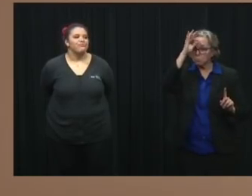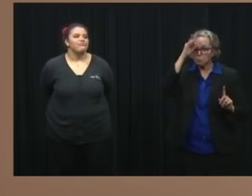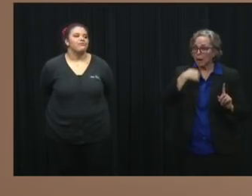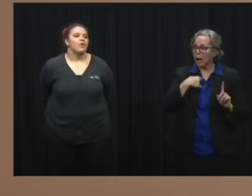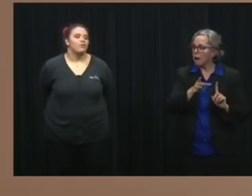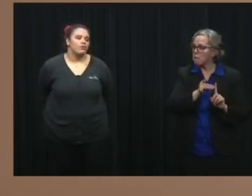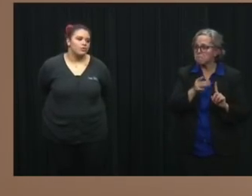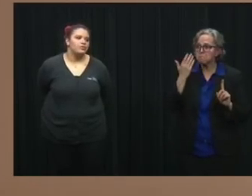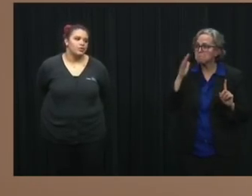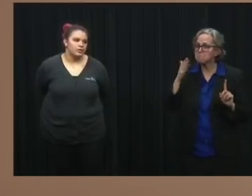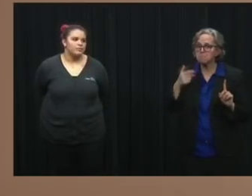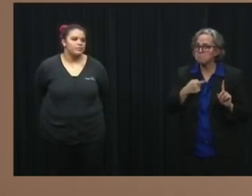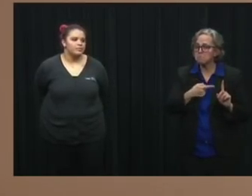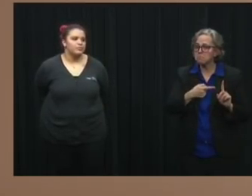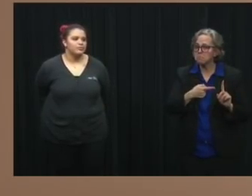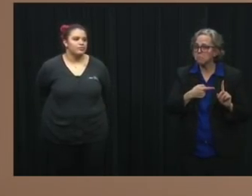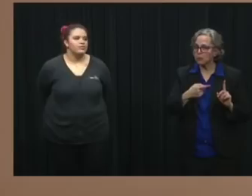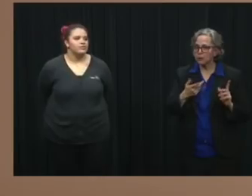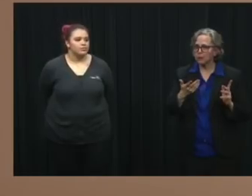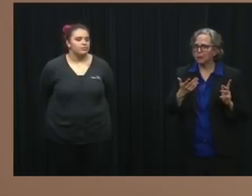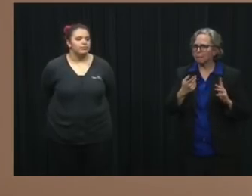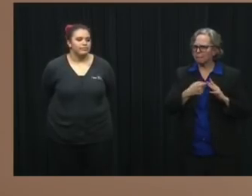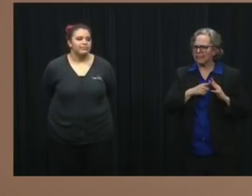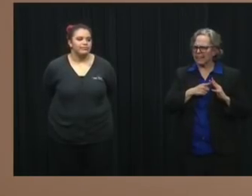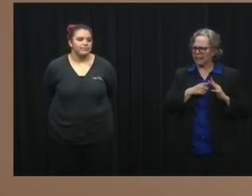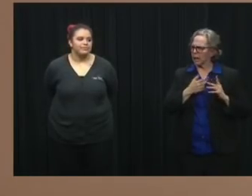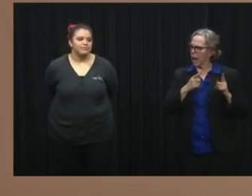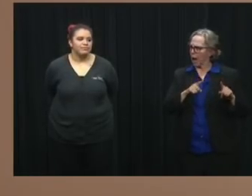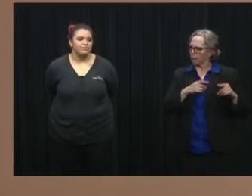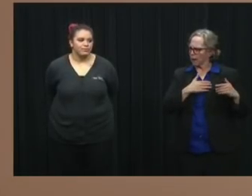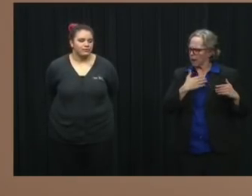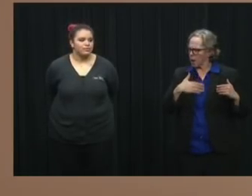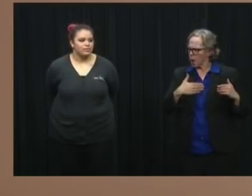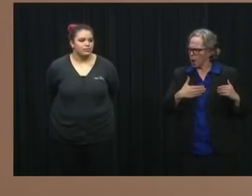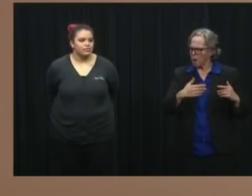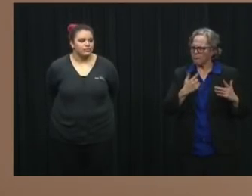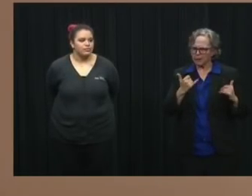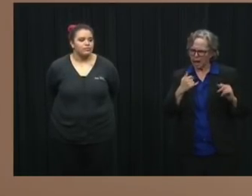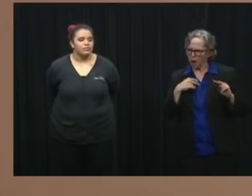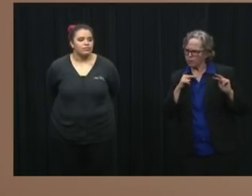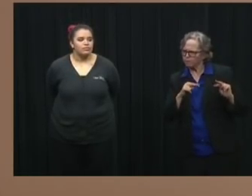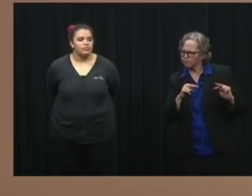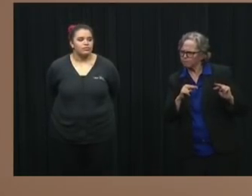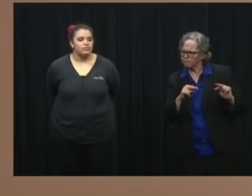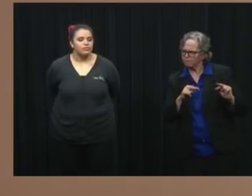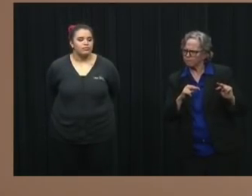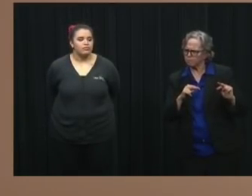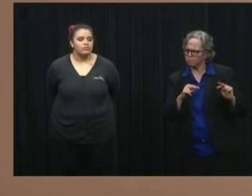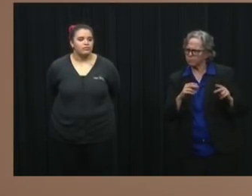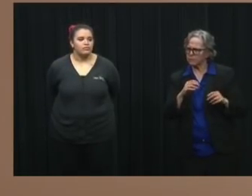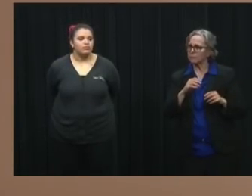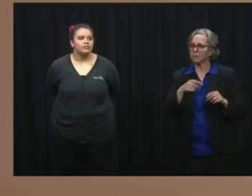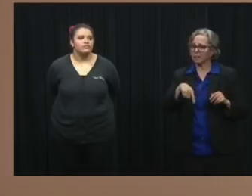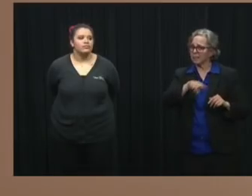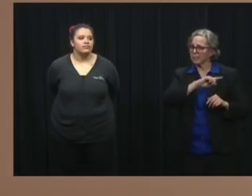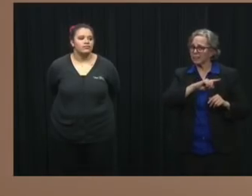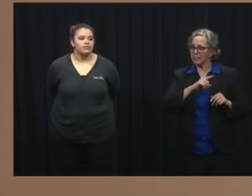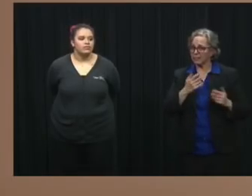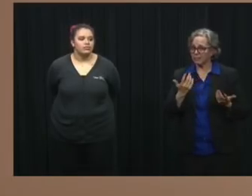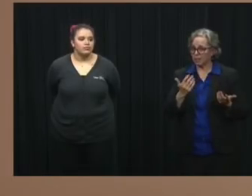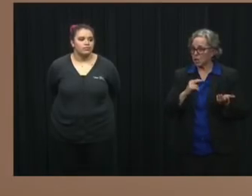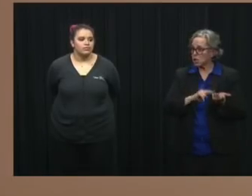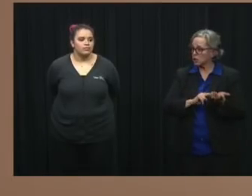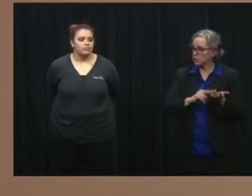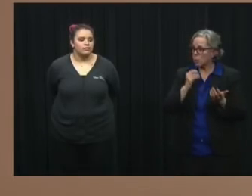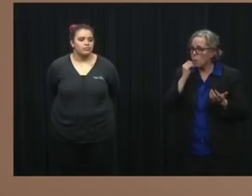first days, I think there was some of that going on. There are also healthcare workers in long-term care facilities. So we have a lot of guidance going out. The